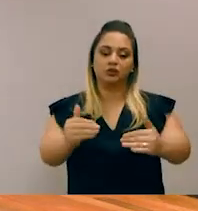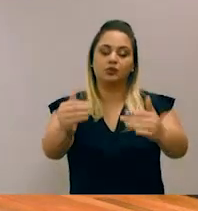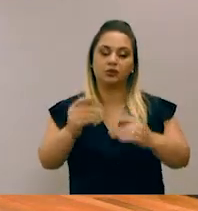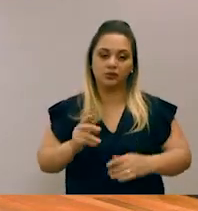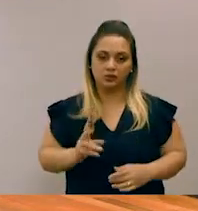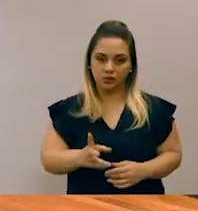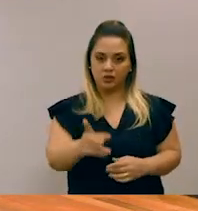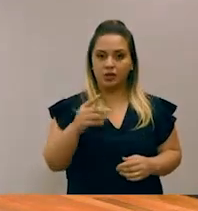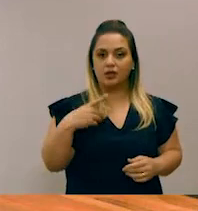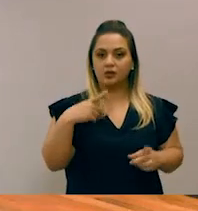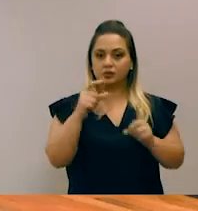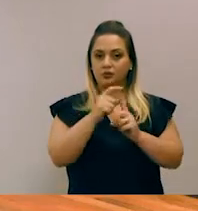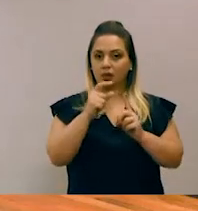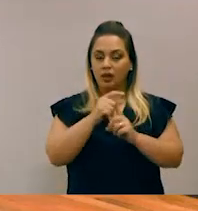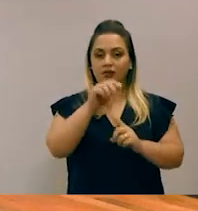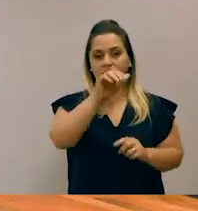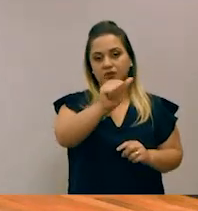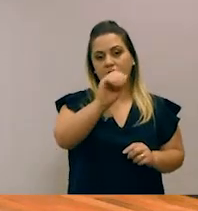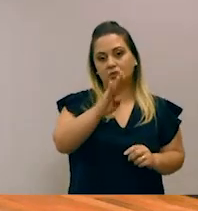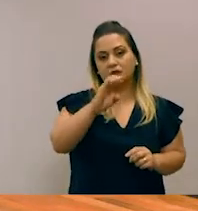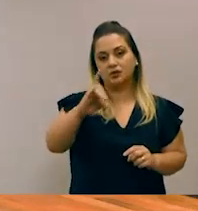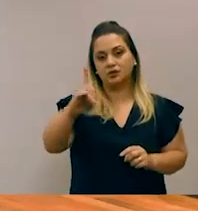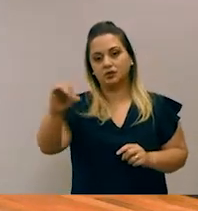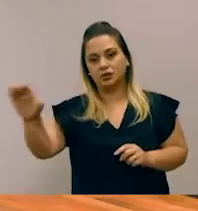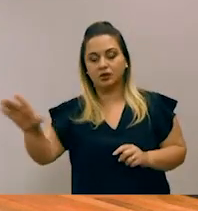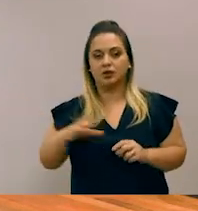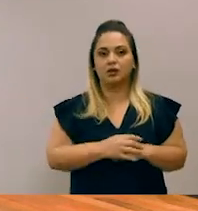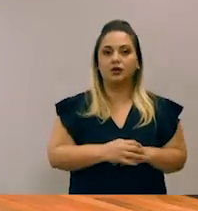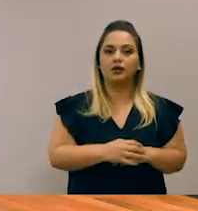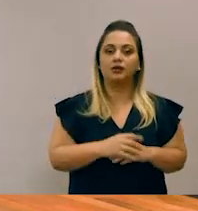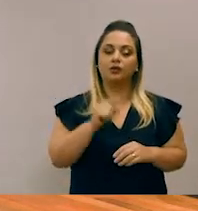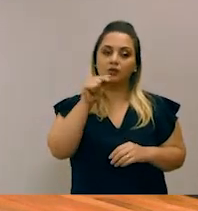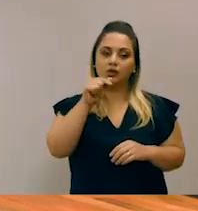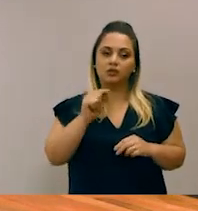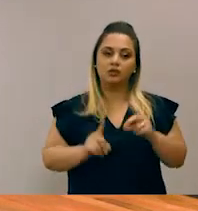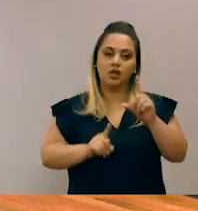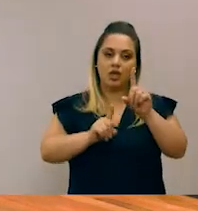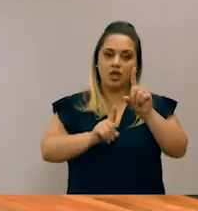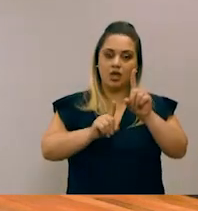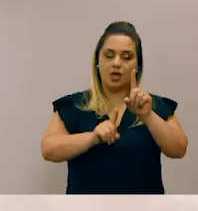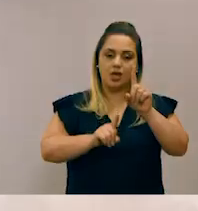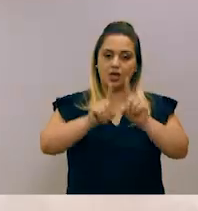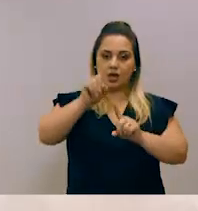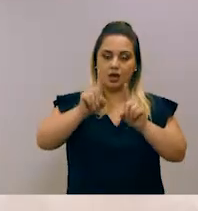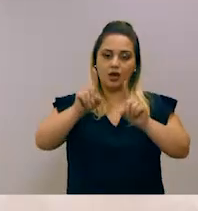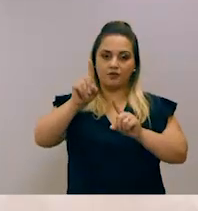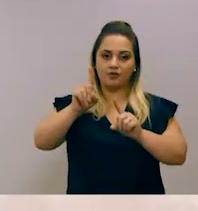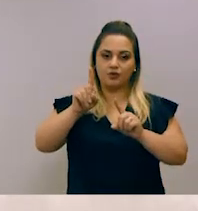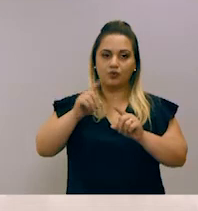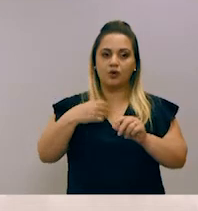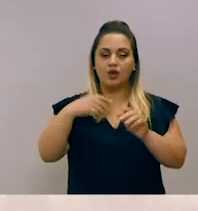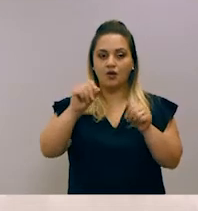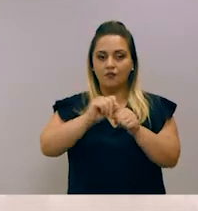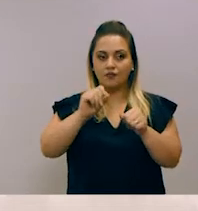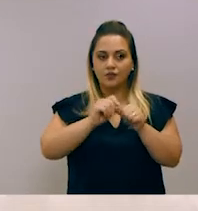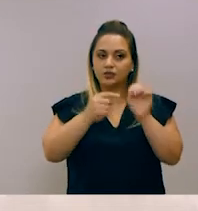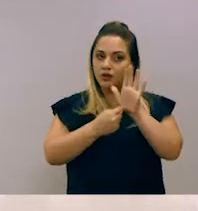the graph, this graphic that you see here, demonstrates this. In this quadrant